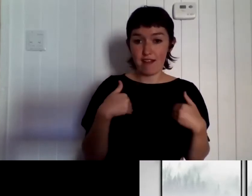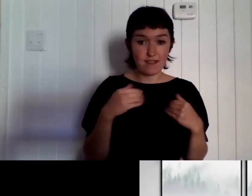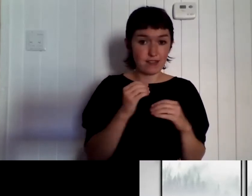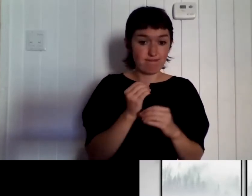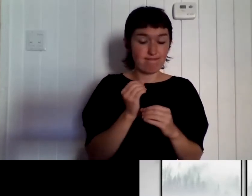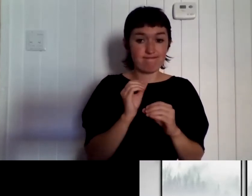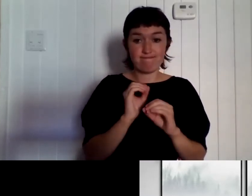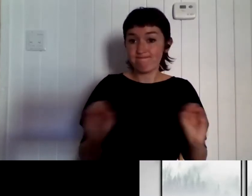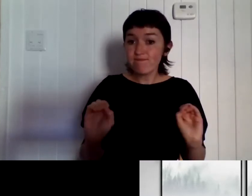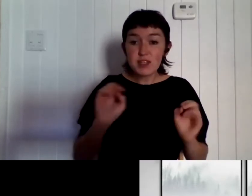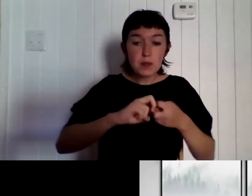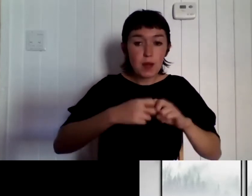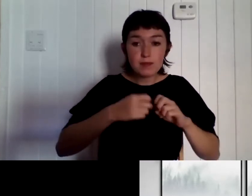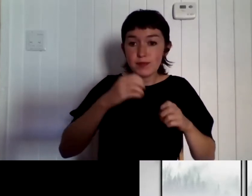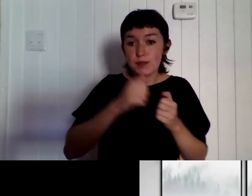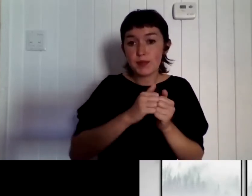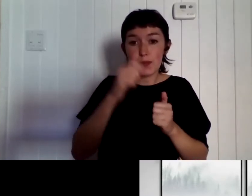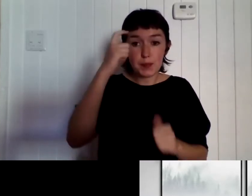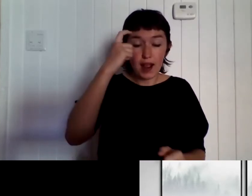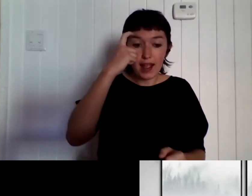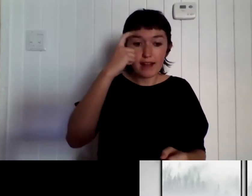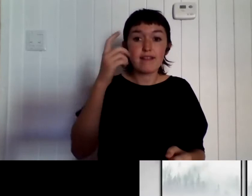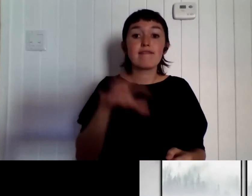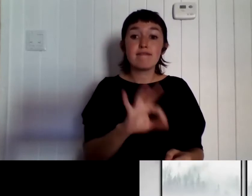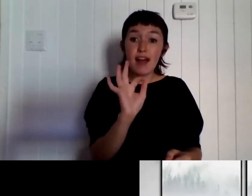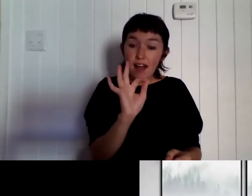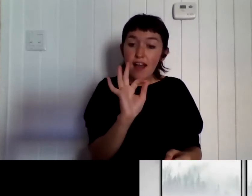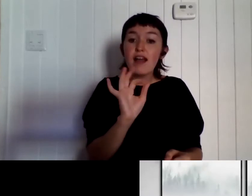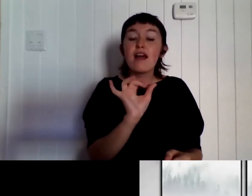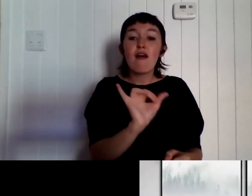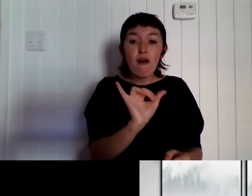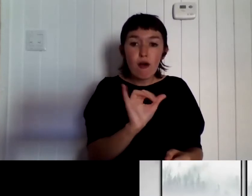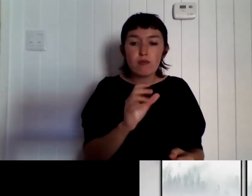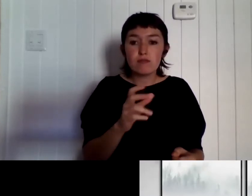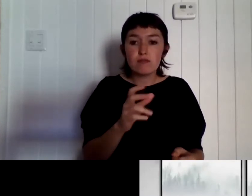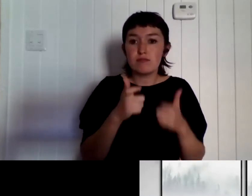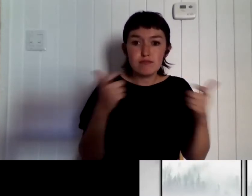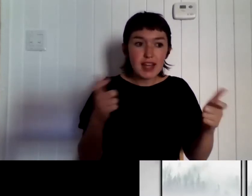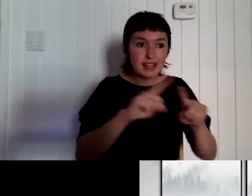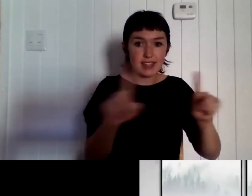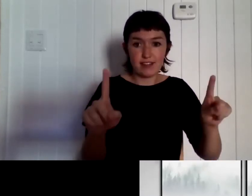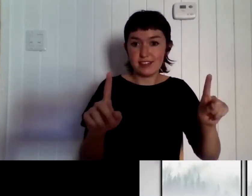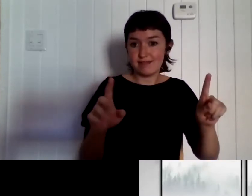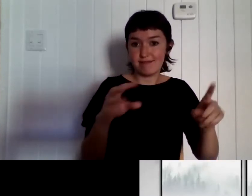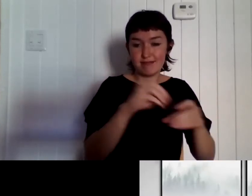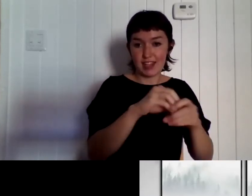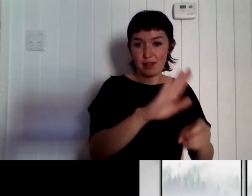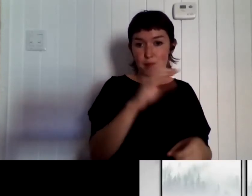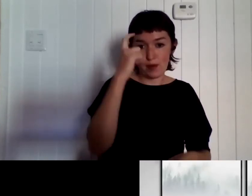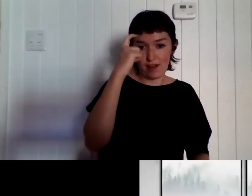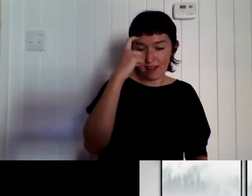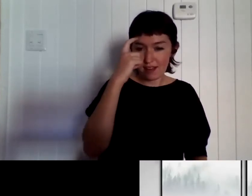idea about. And I find that really shocking and surprising, that you would think that this would have some